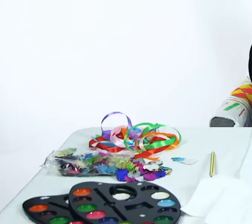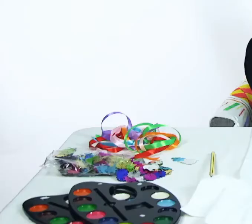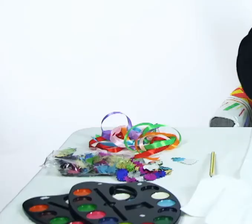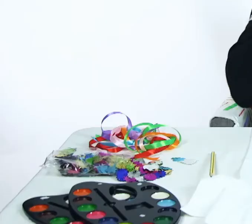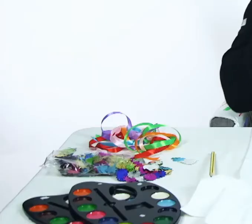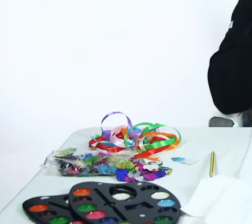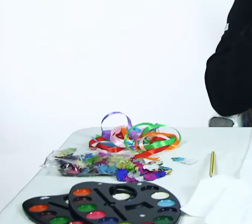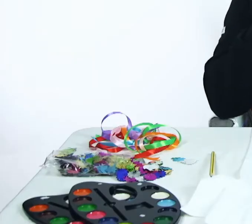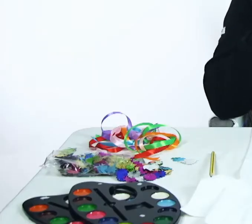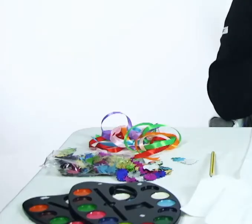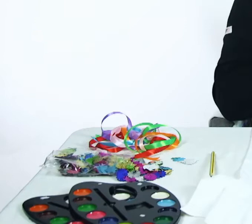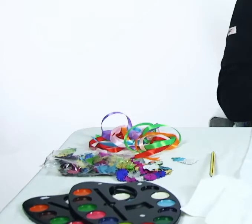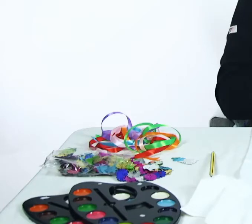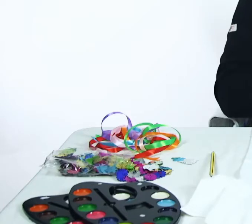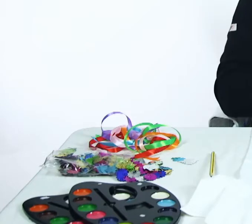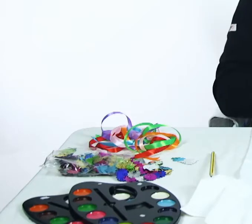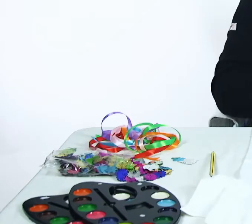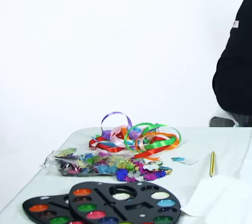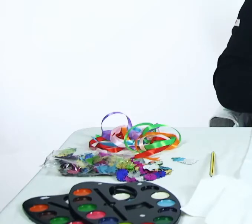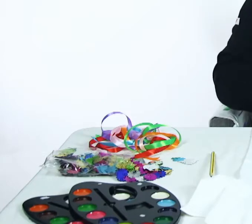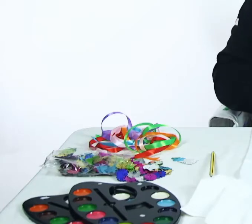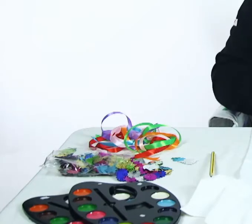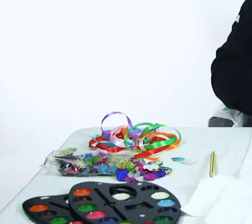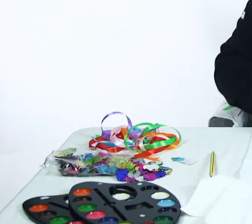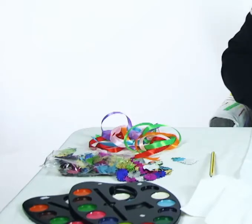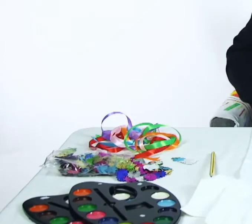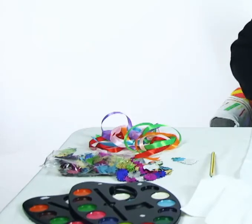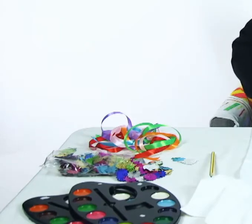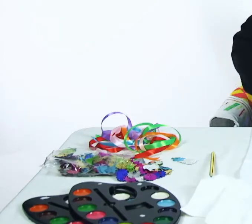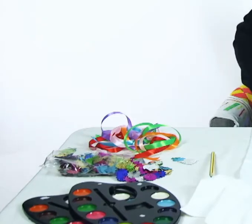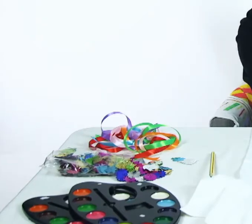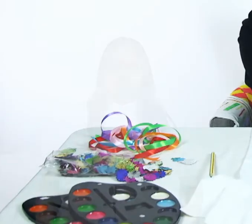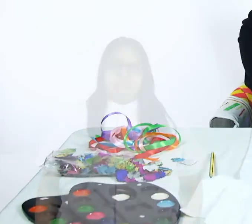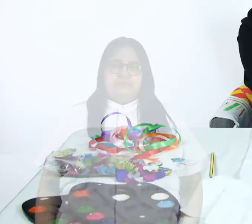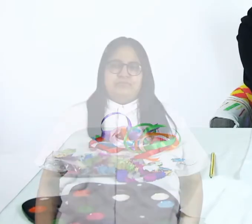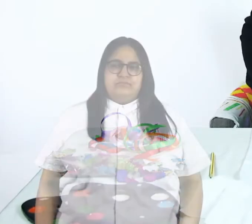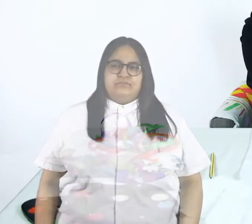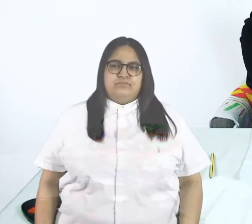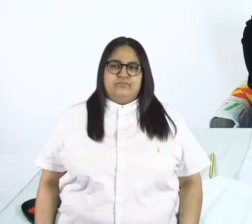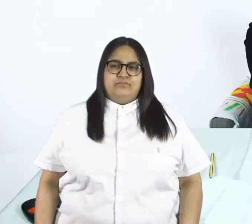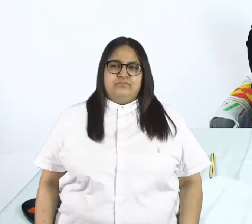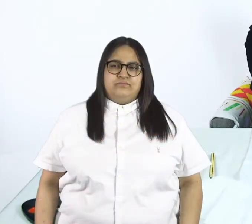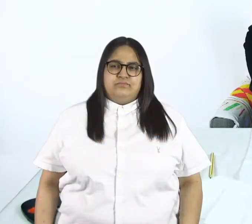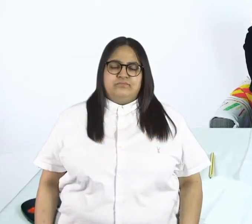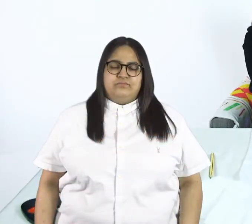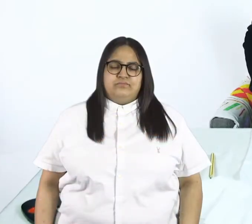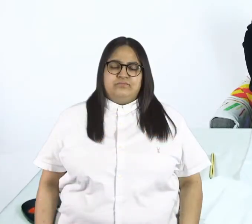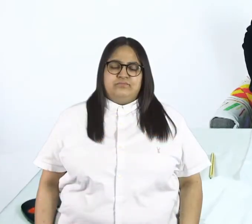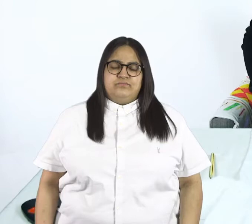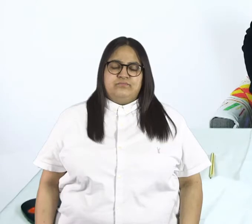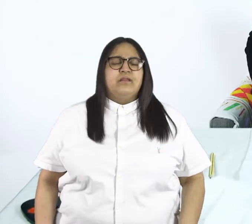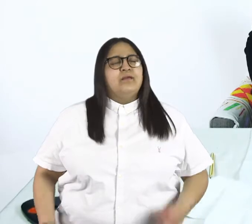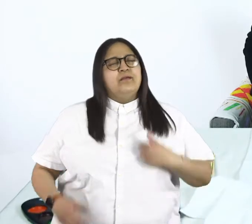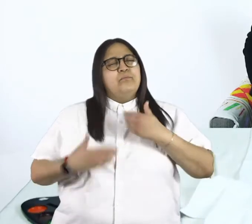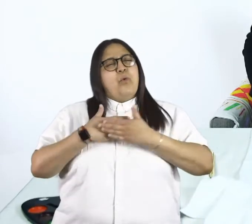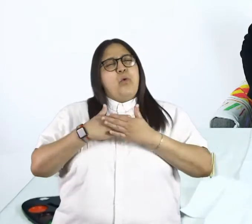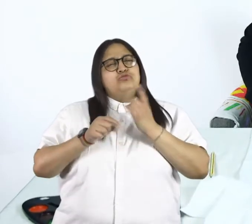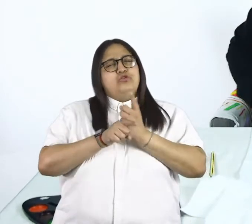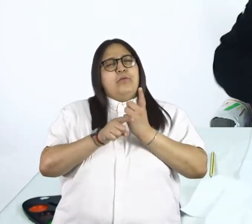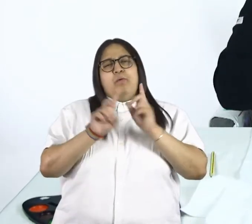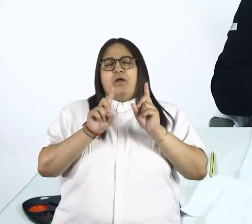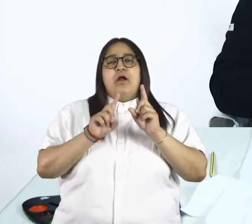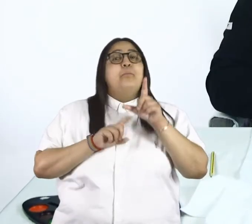What else did we talk about? Let's get another color in there. What else did we talk about?